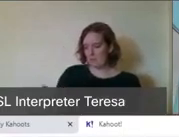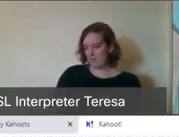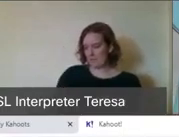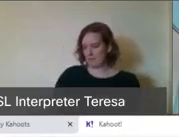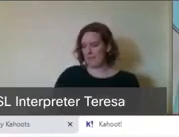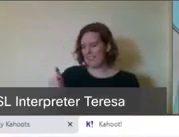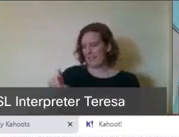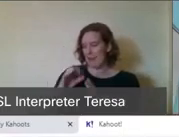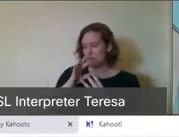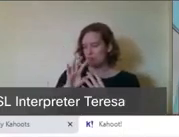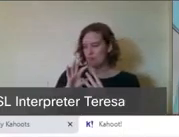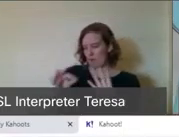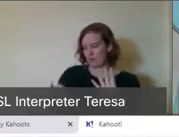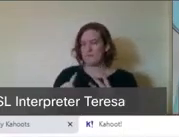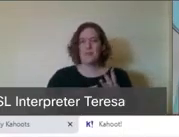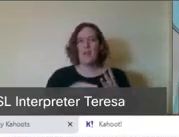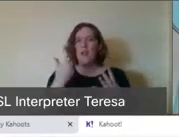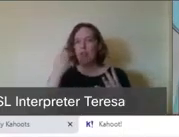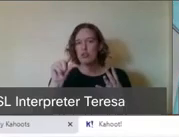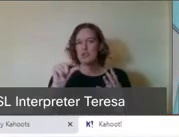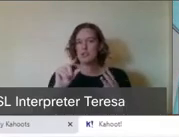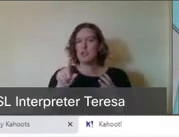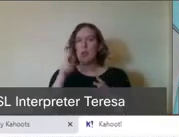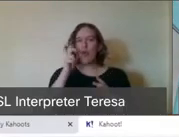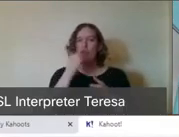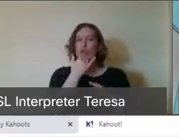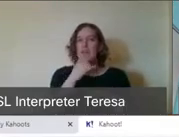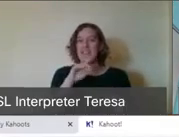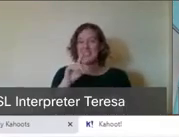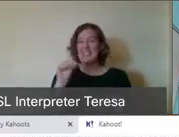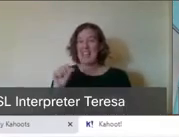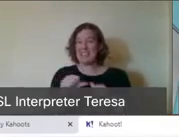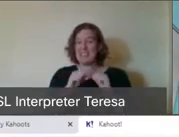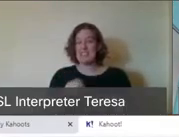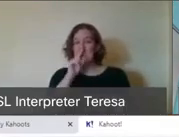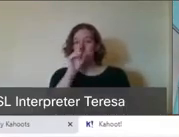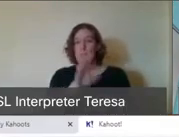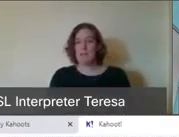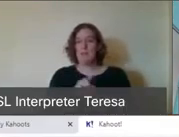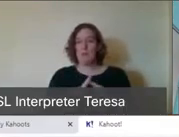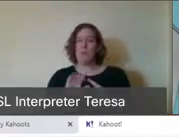option. And green square, you heard wrong. DDS remains committed to the mission of the agency.